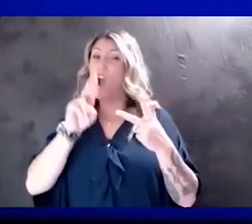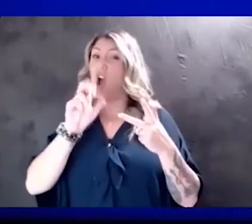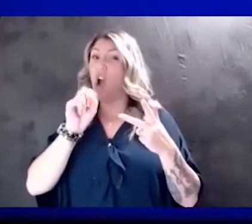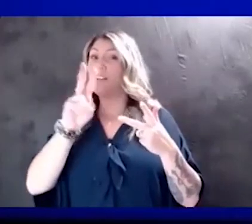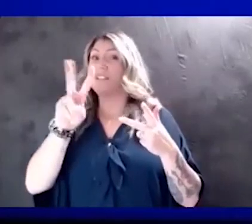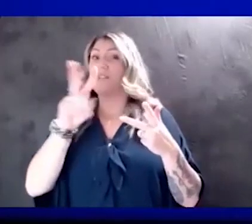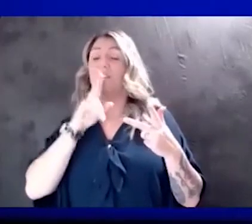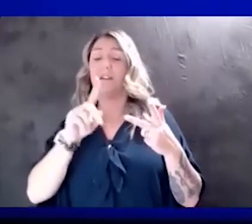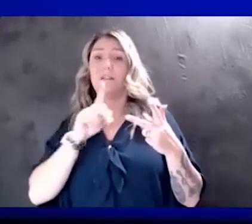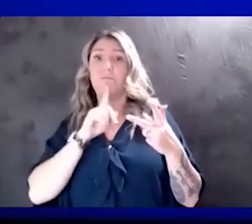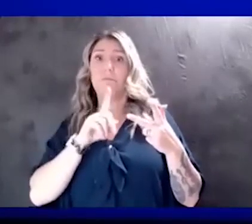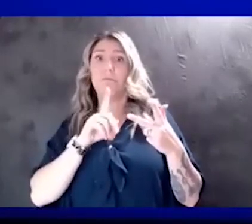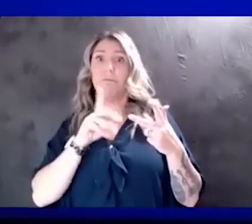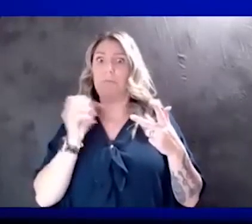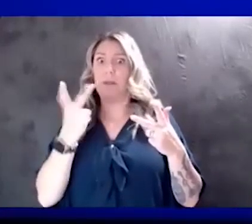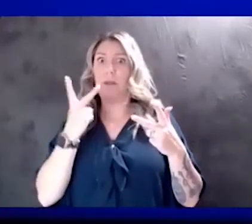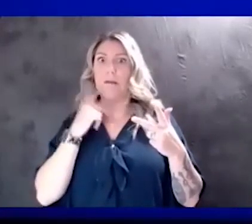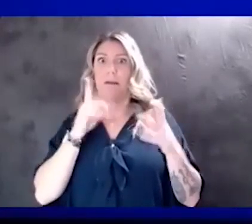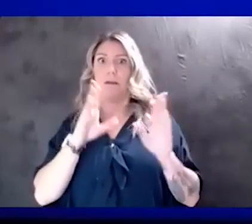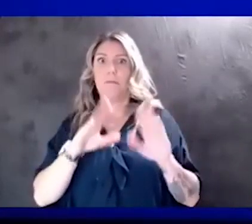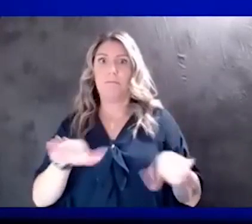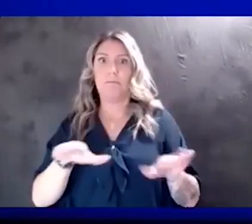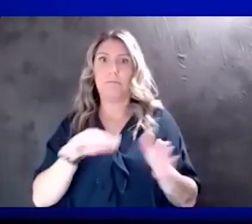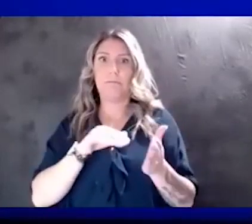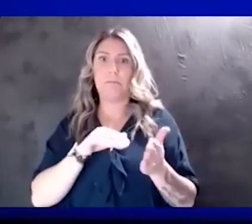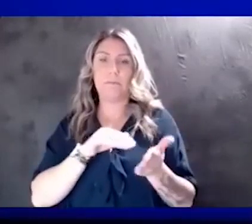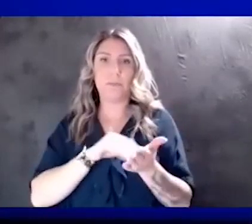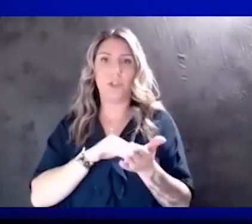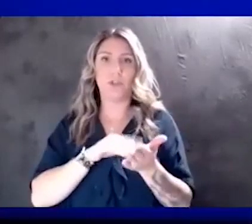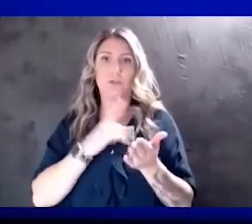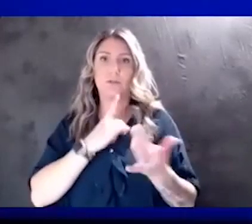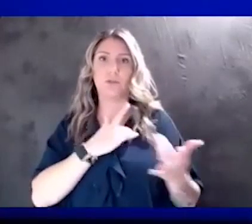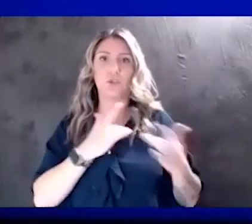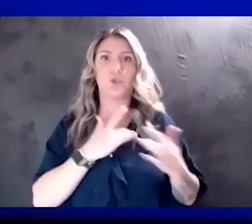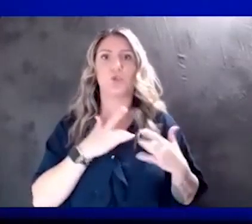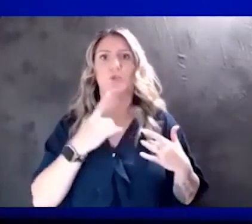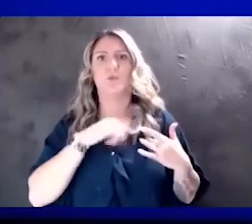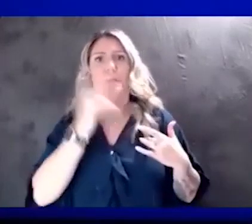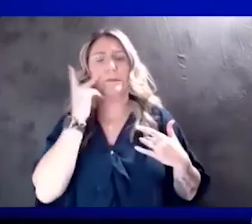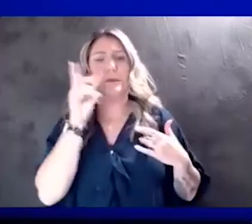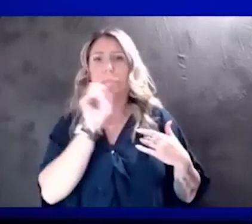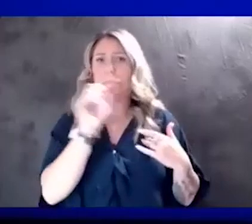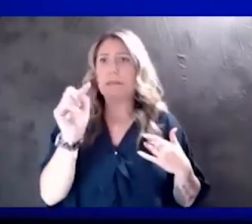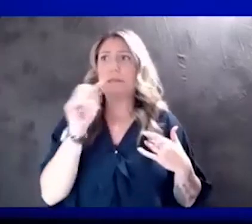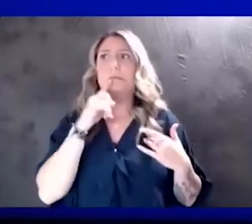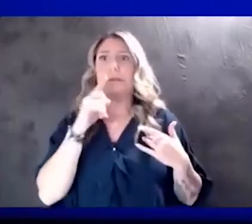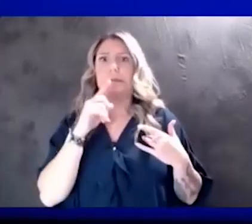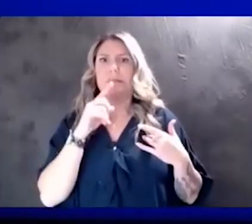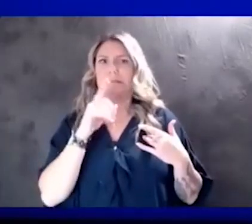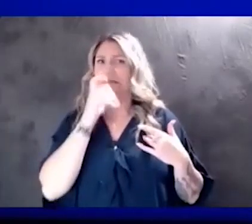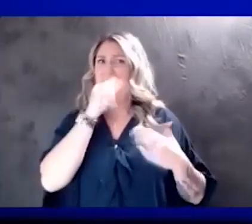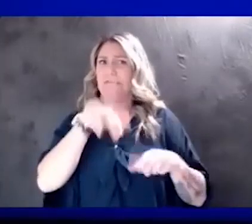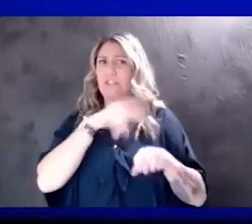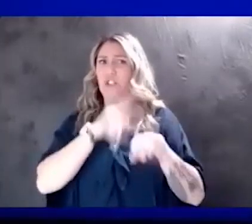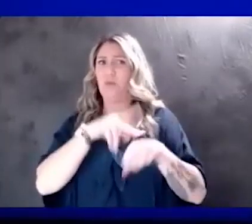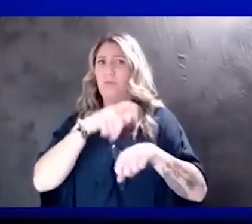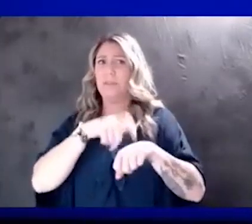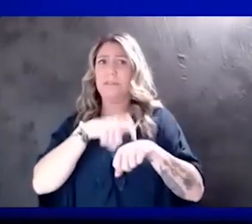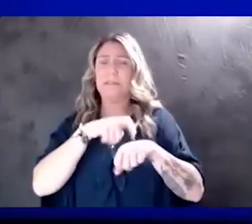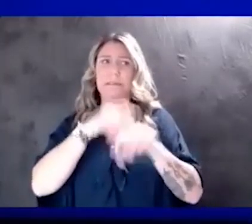is I think a lot of pediatricians are concerned that we're seeing sort of an abnormal time of year for RSV to